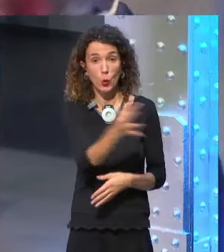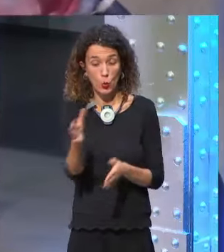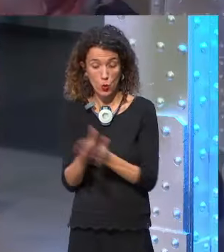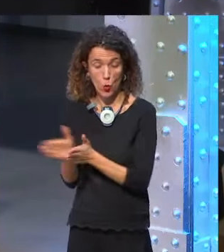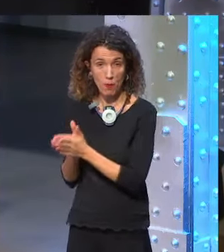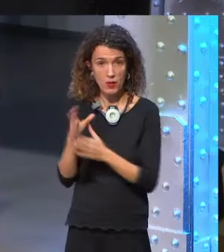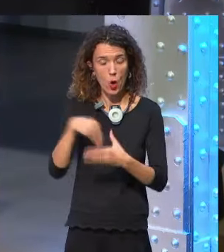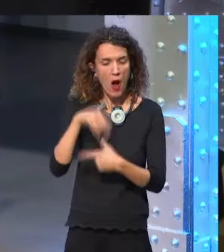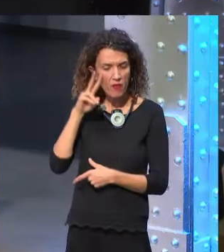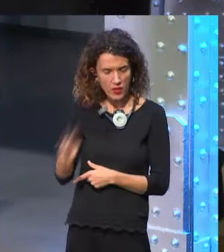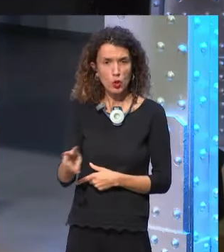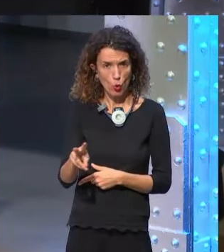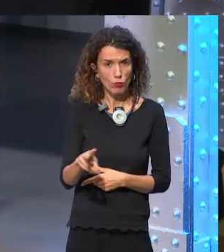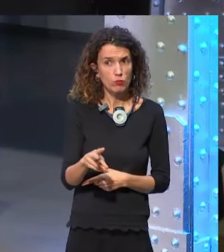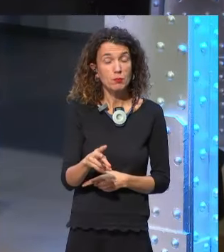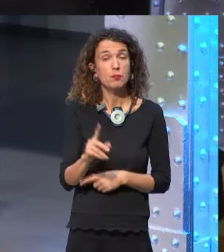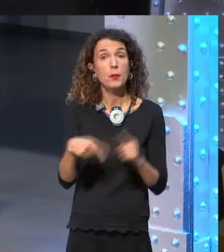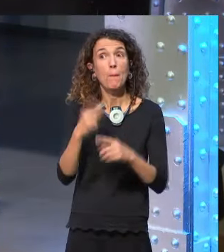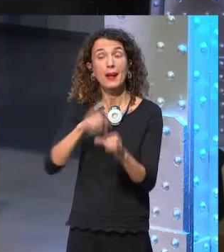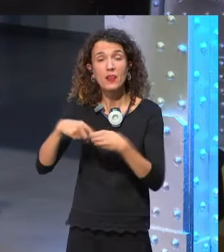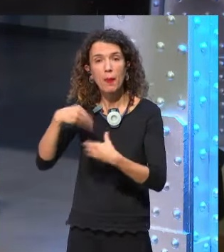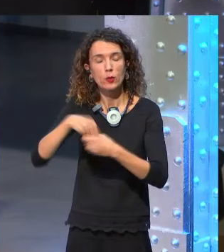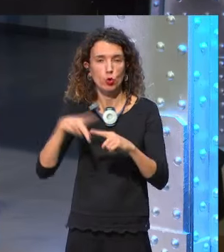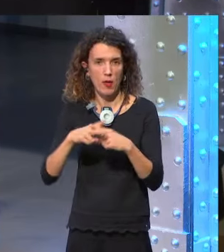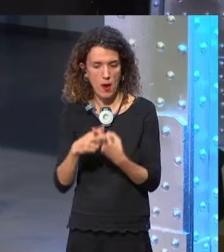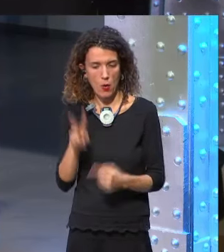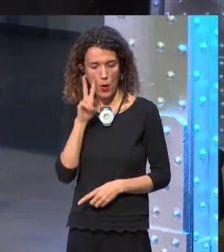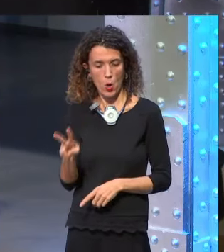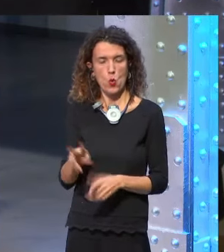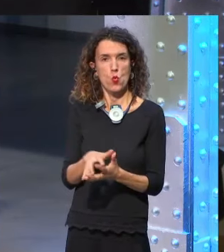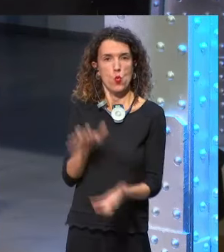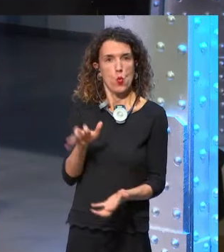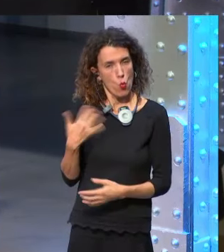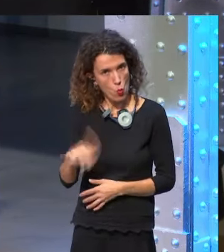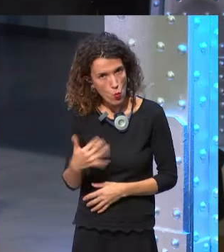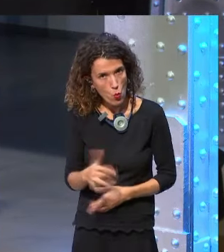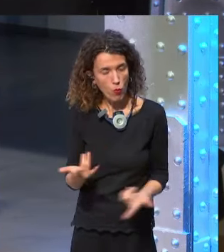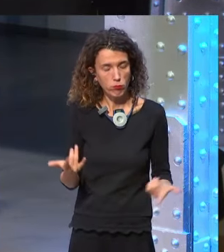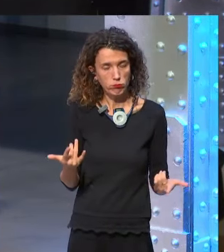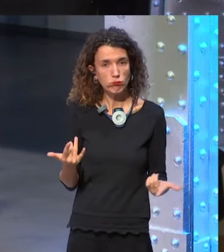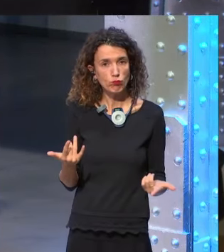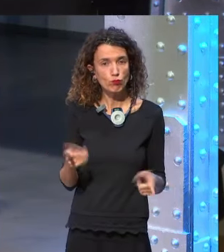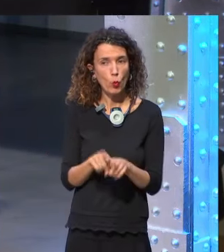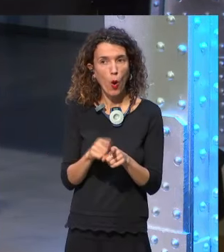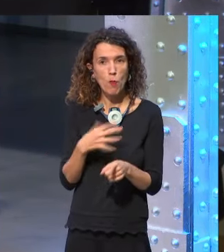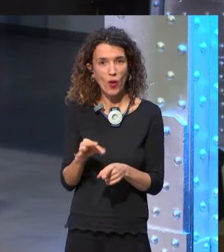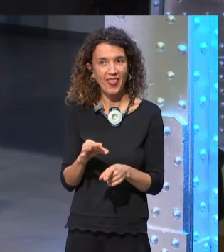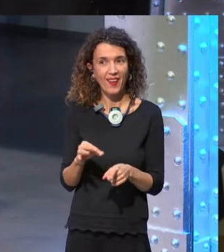in the workshop here, they actually have. They like to play with the capabilities of algorithms,